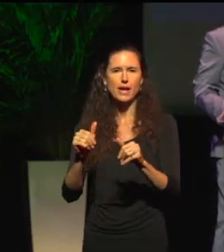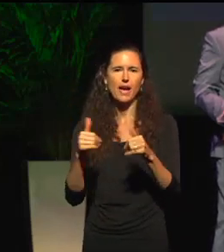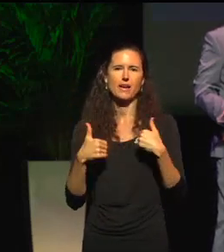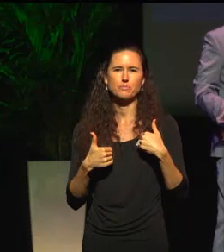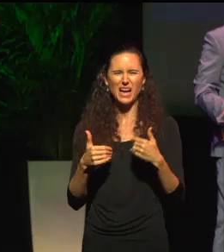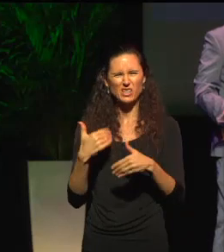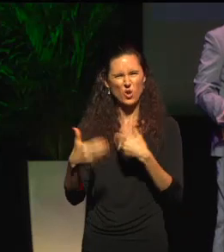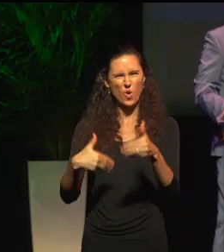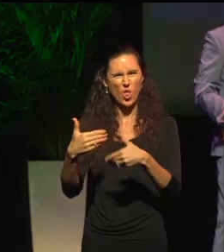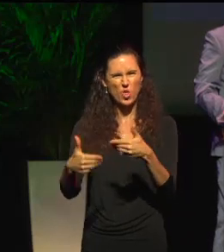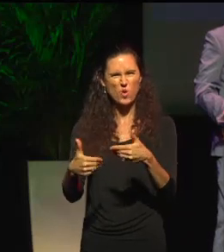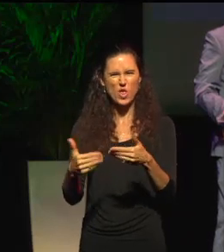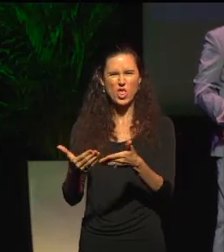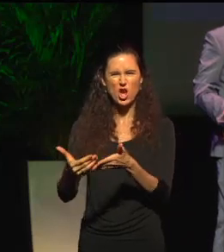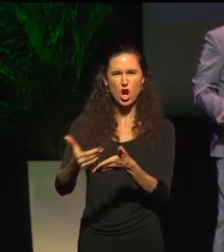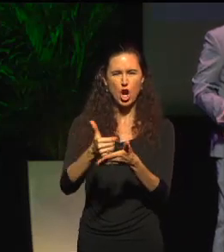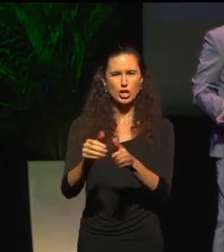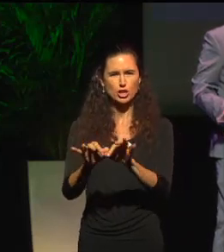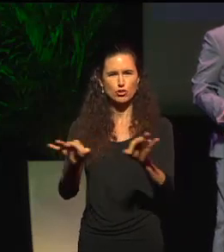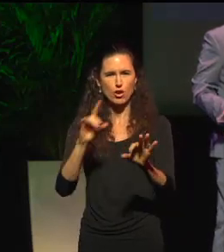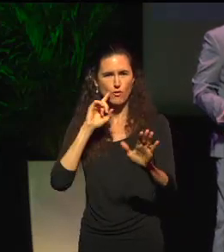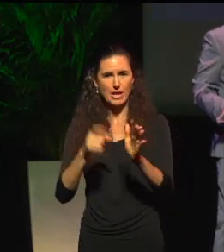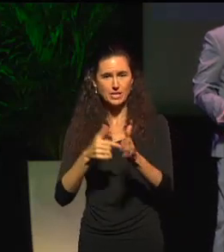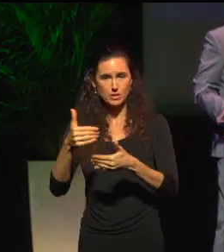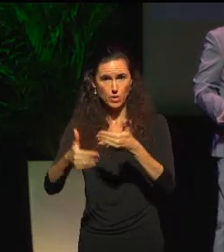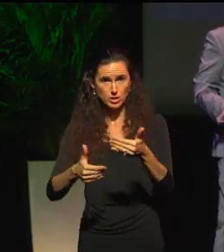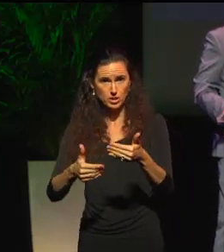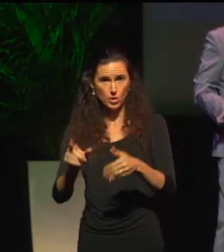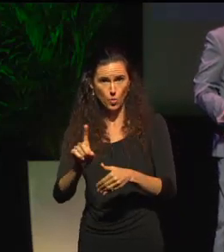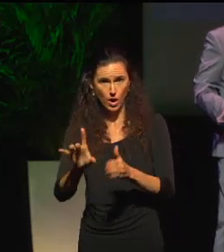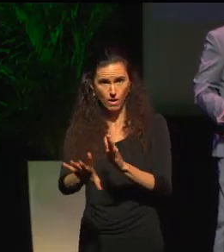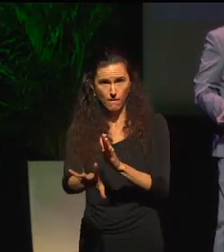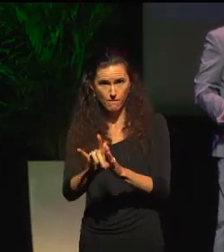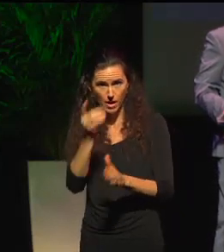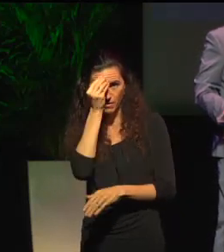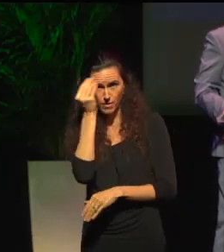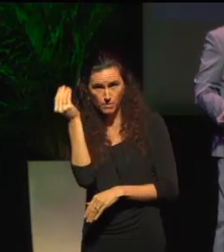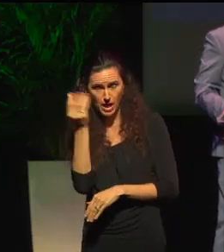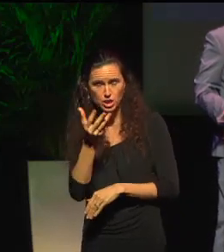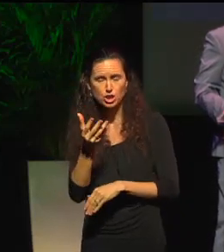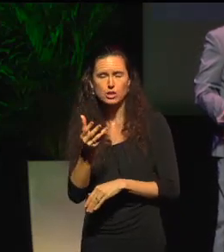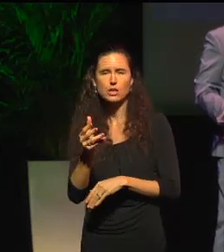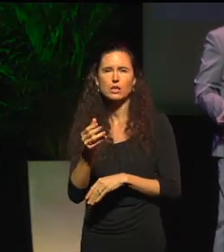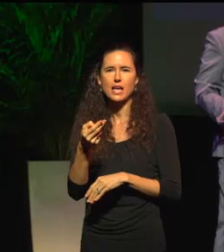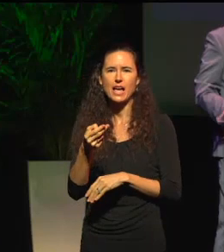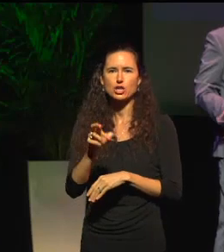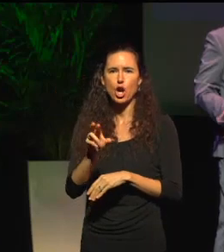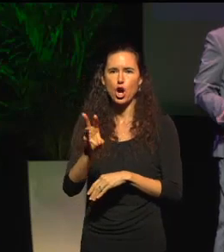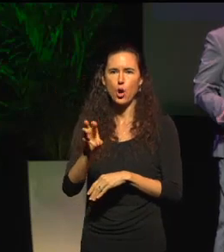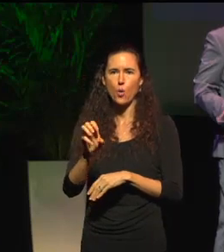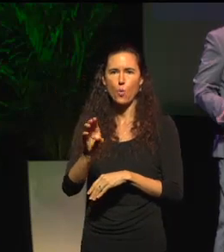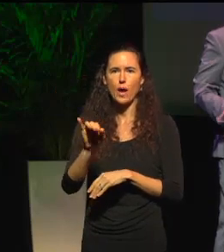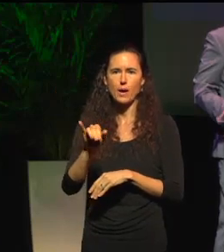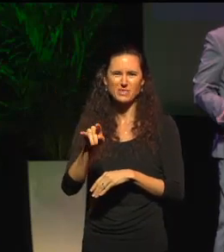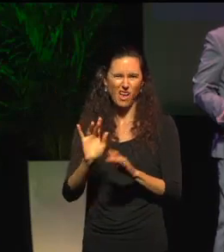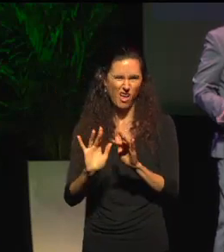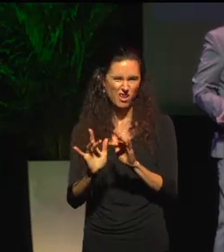process. Information about that process can be found on the HR website, or you can email